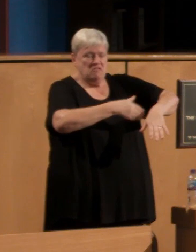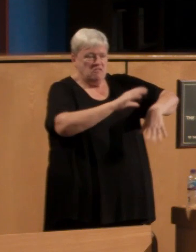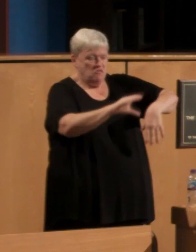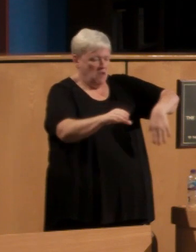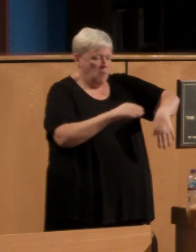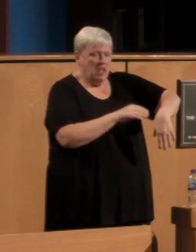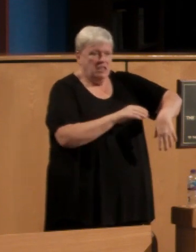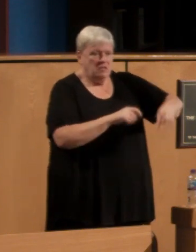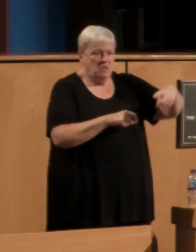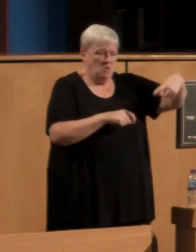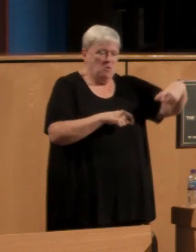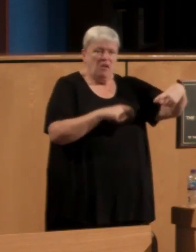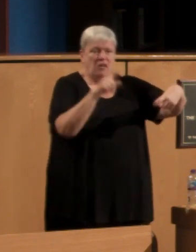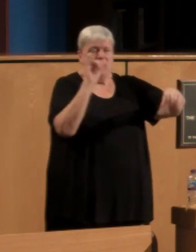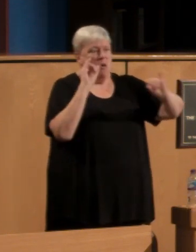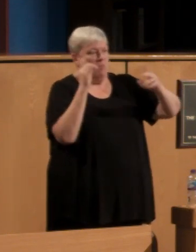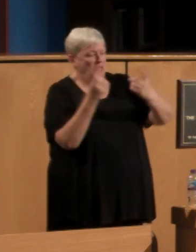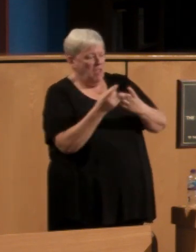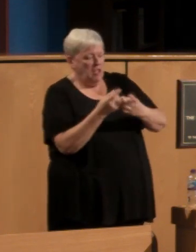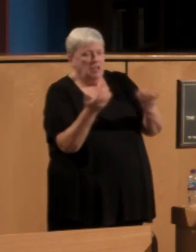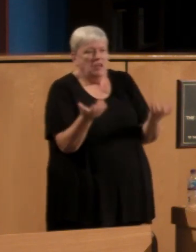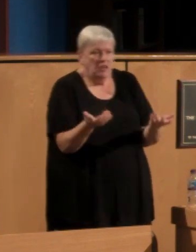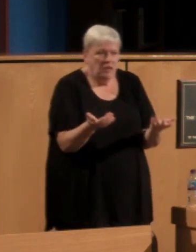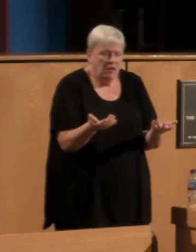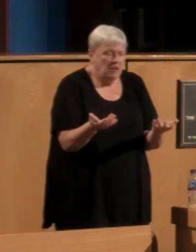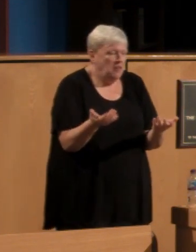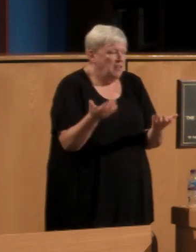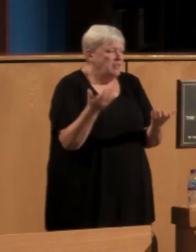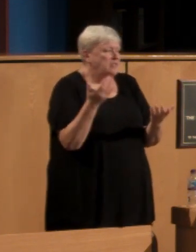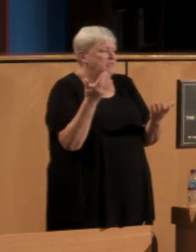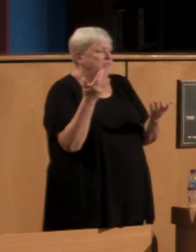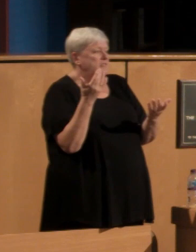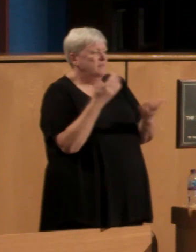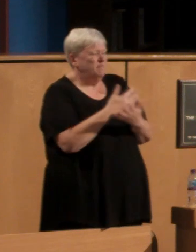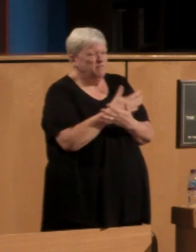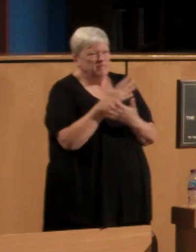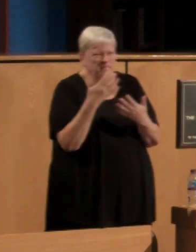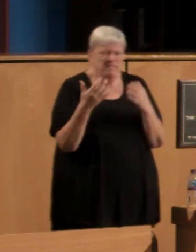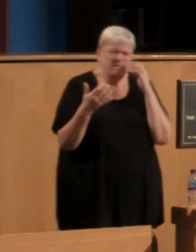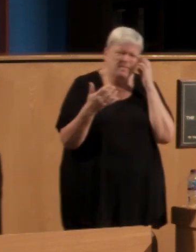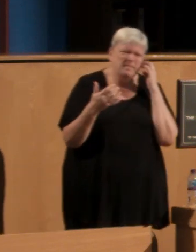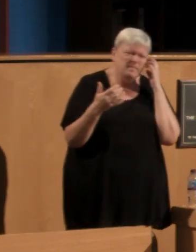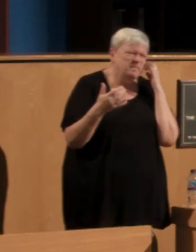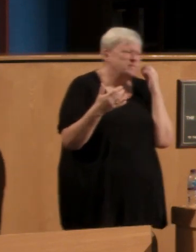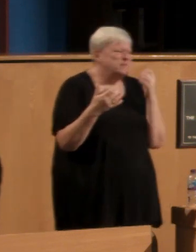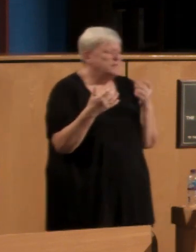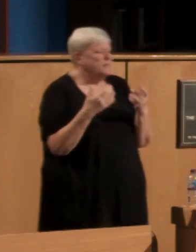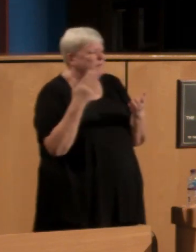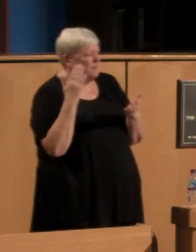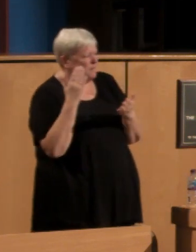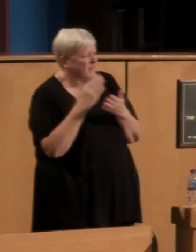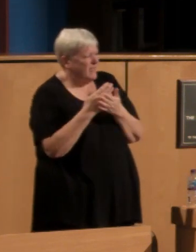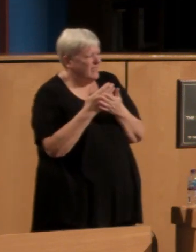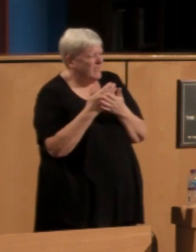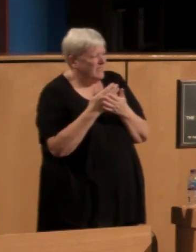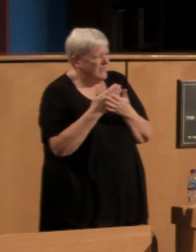with some sort of horrible thing. And so I think there are a lot of, I think there